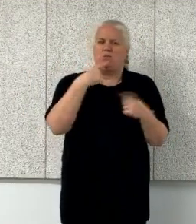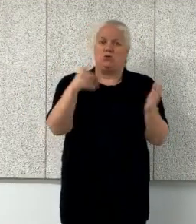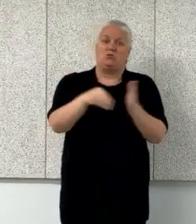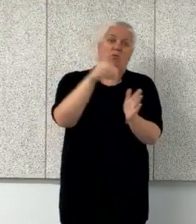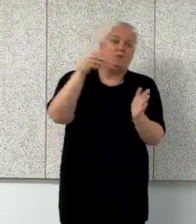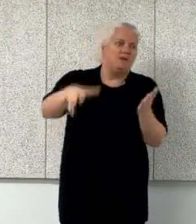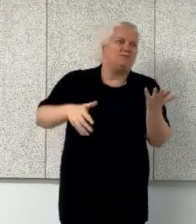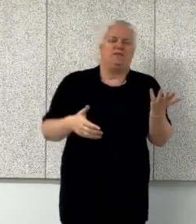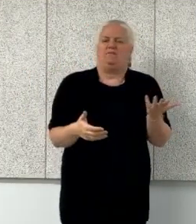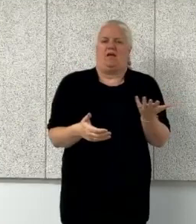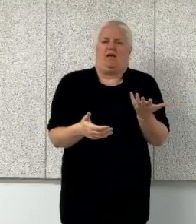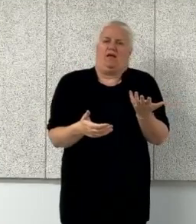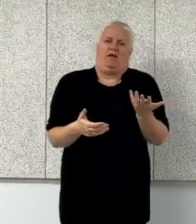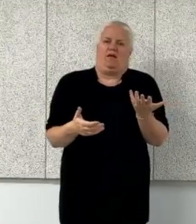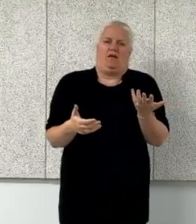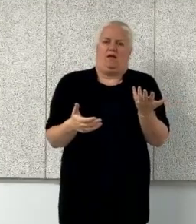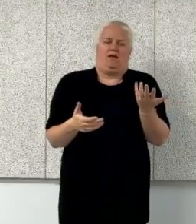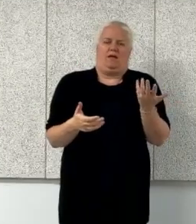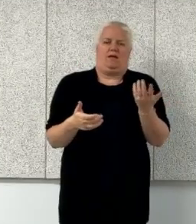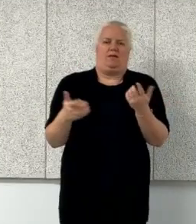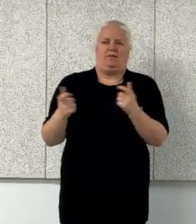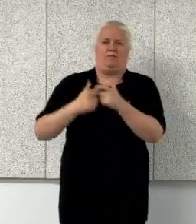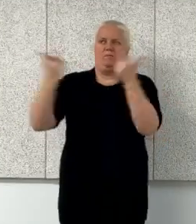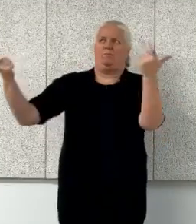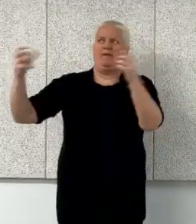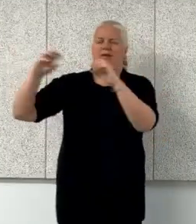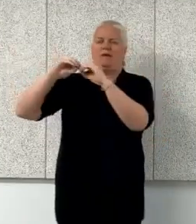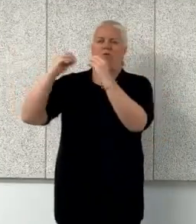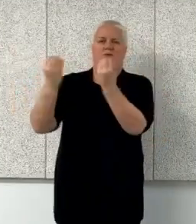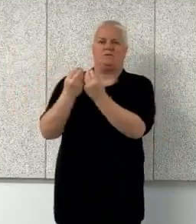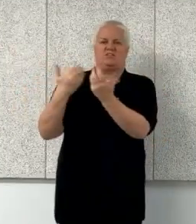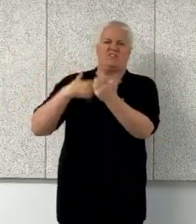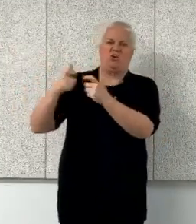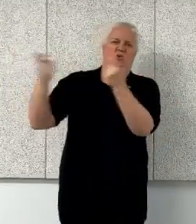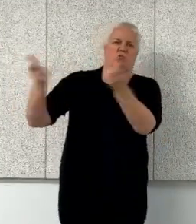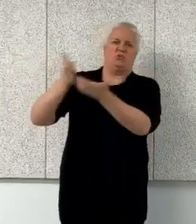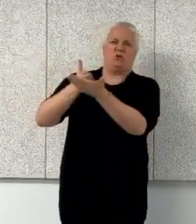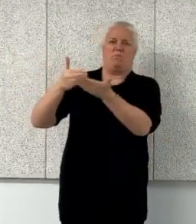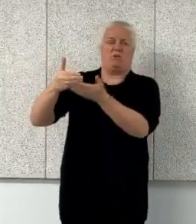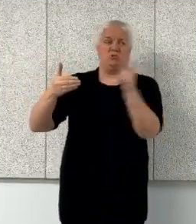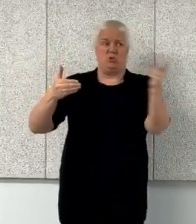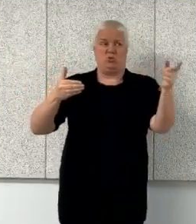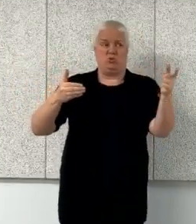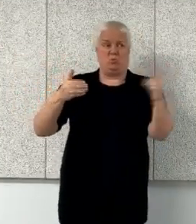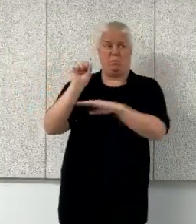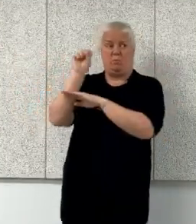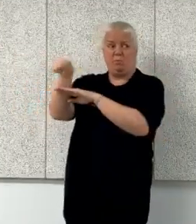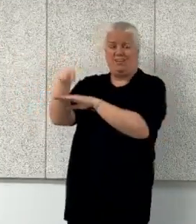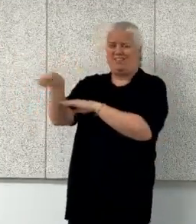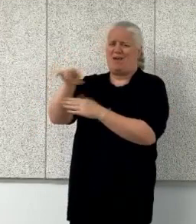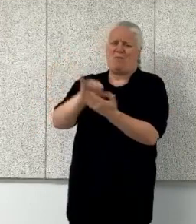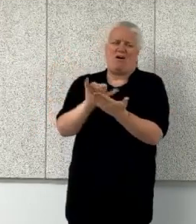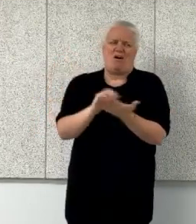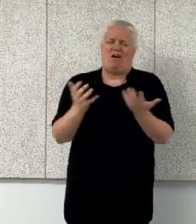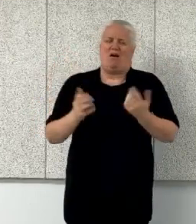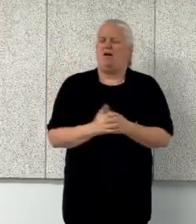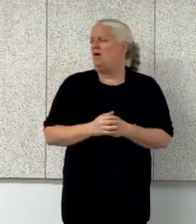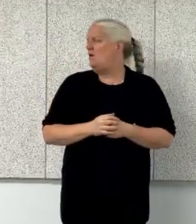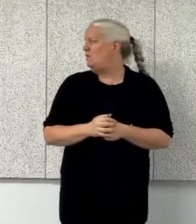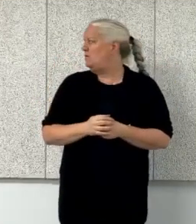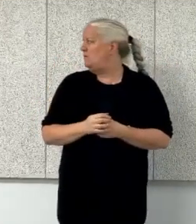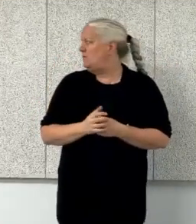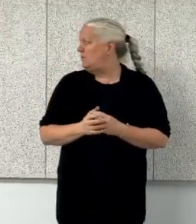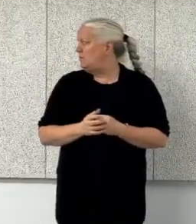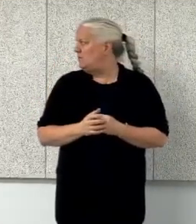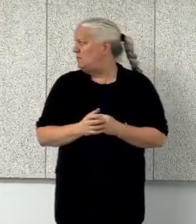and you're not going to beat out like other massive organizations that have massive budgets. But, don't do it. But like most tactics in isolation, no